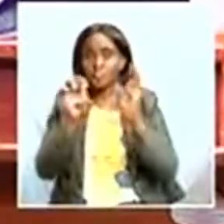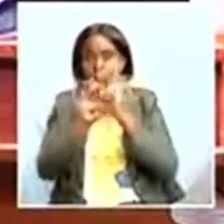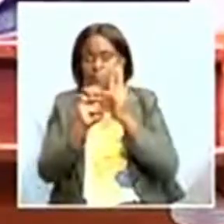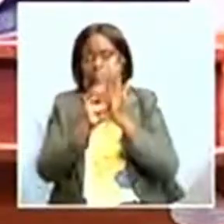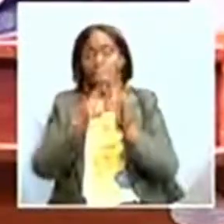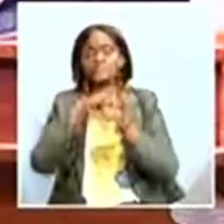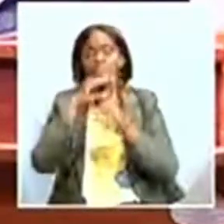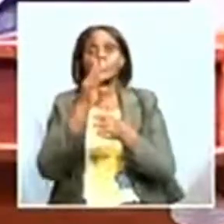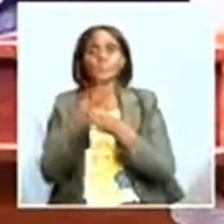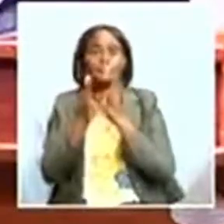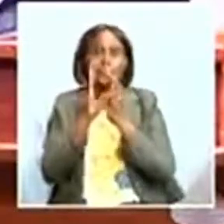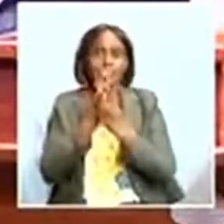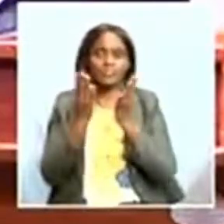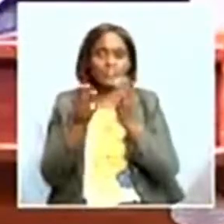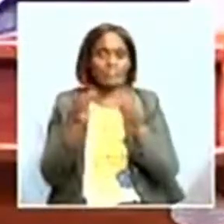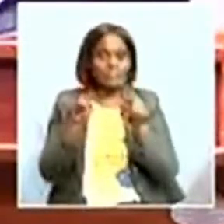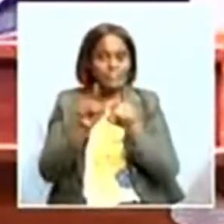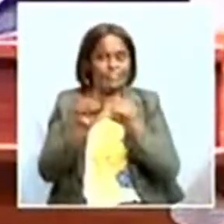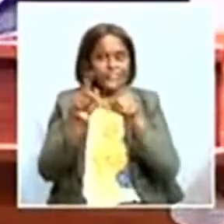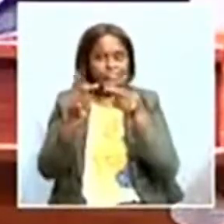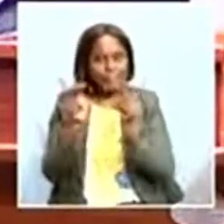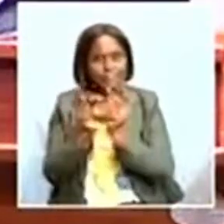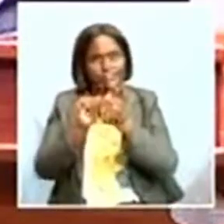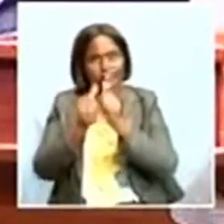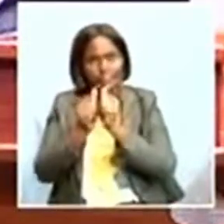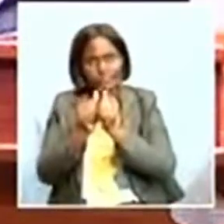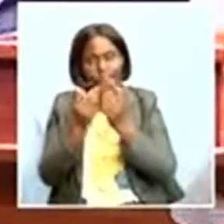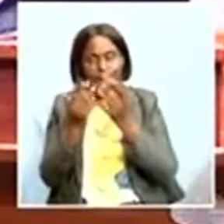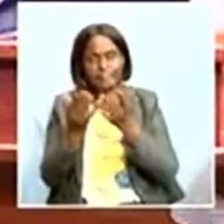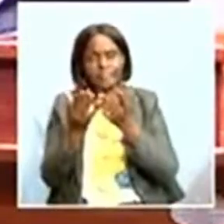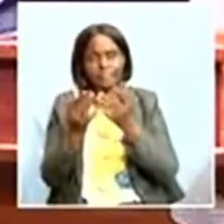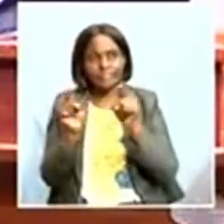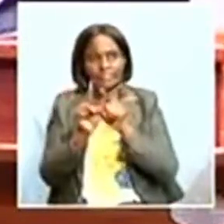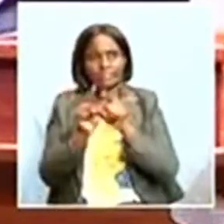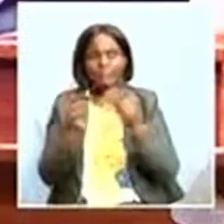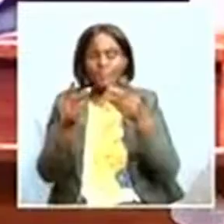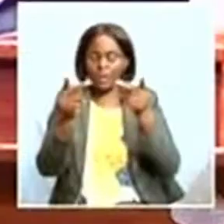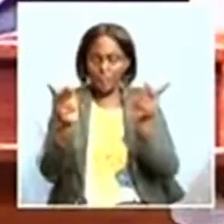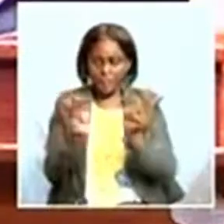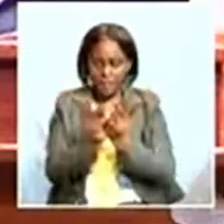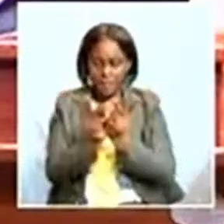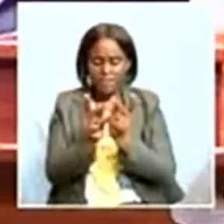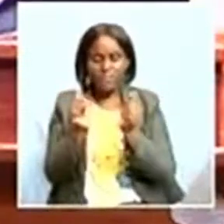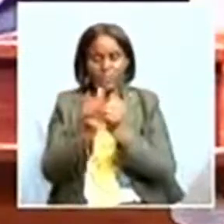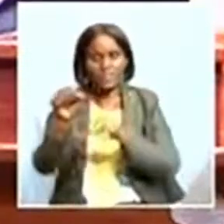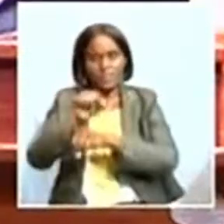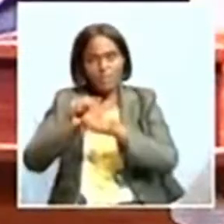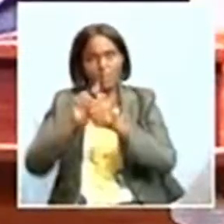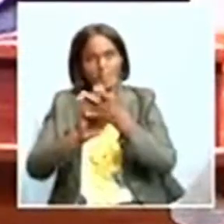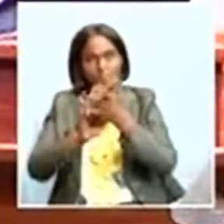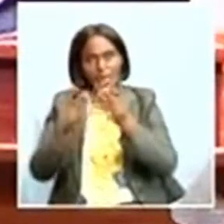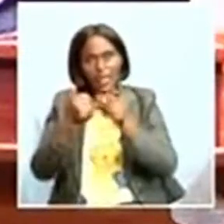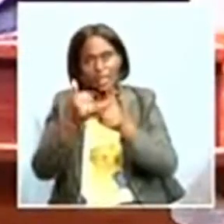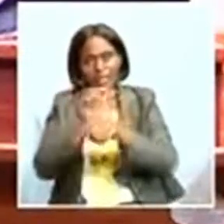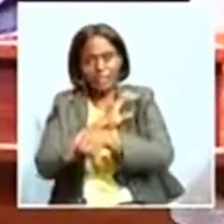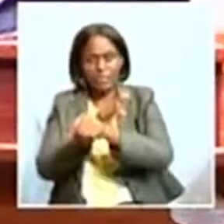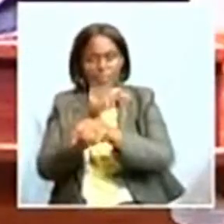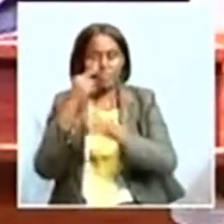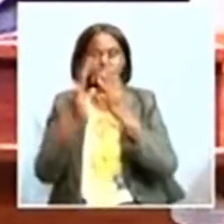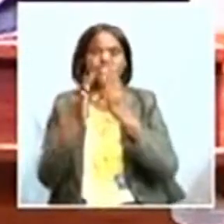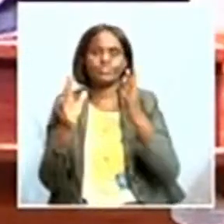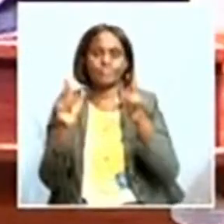adequate infrastructure, feeder population, proximity to existing secondary schools, capacity for